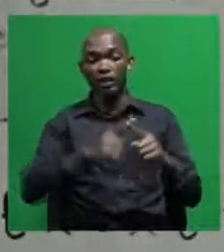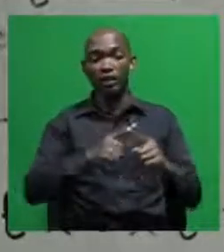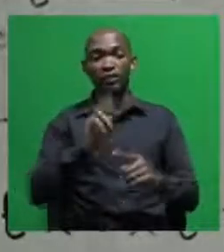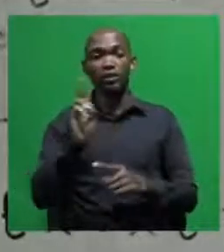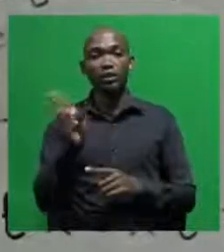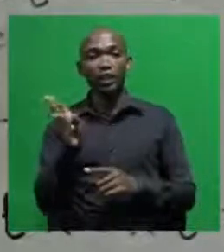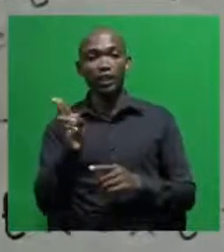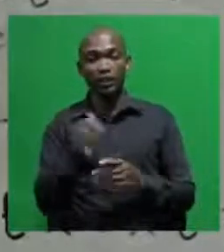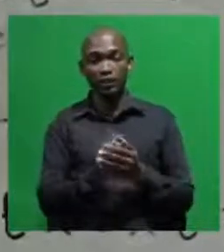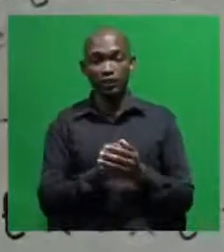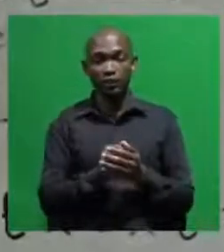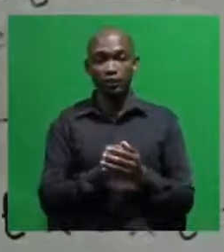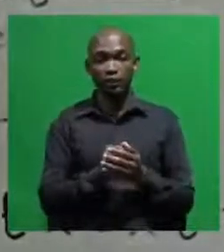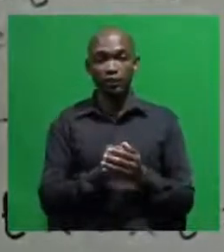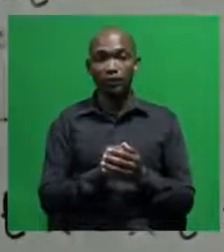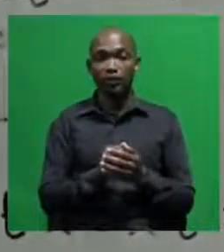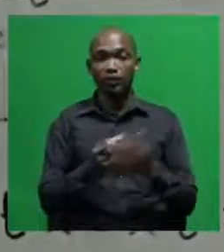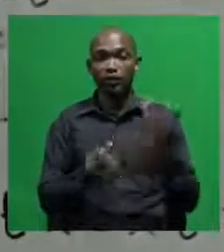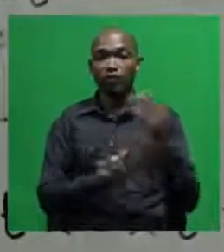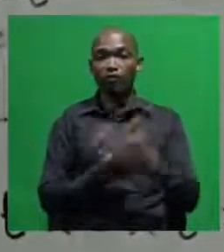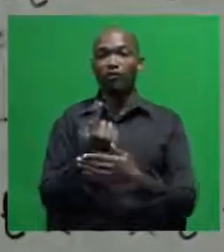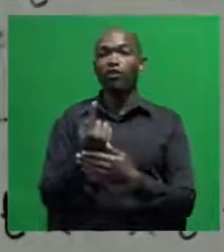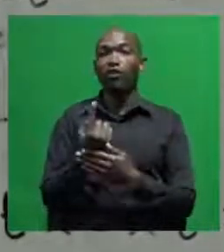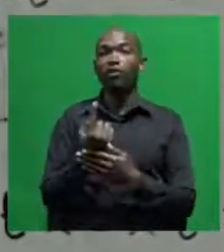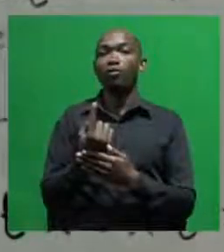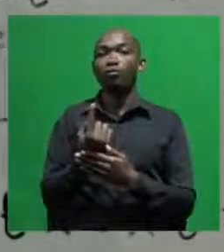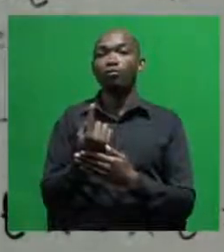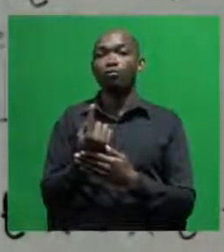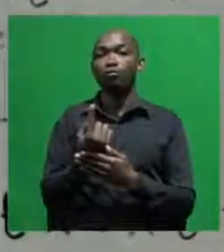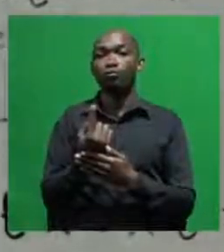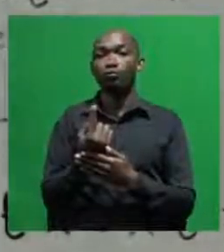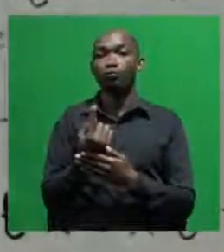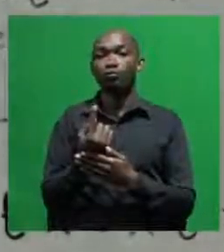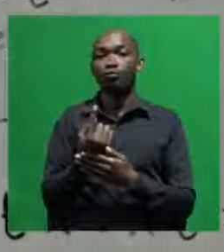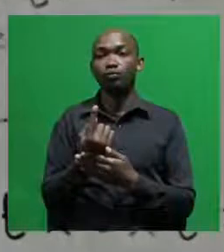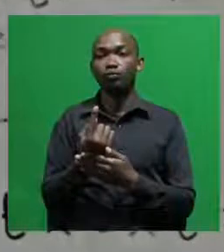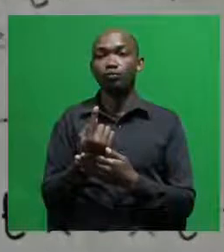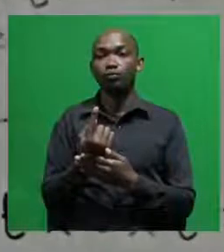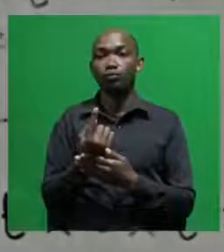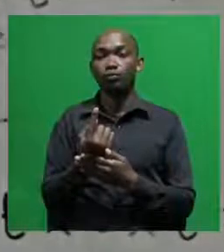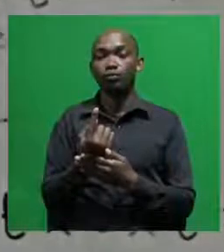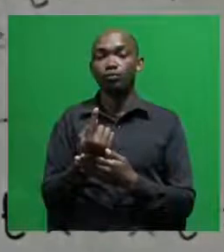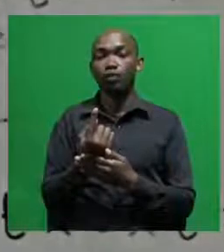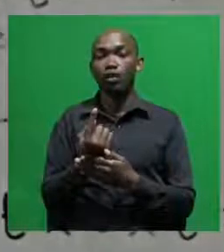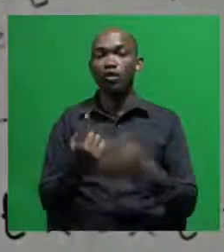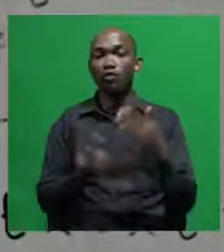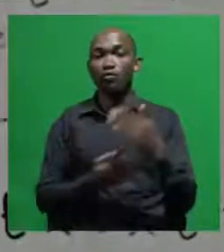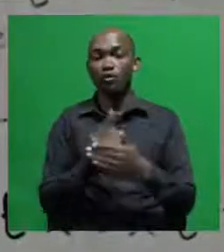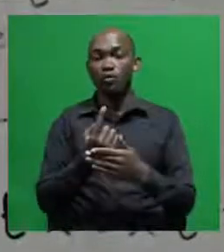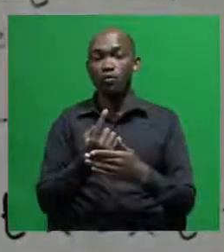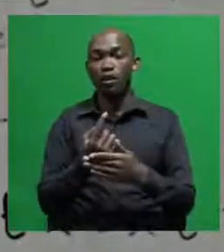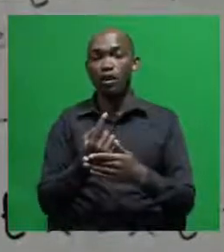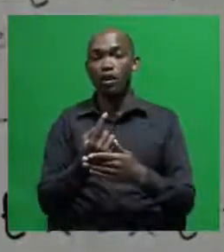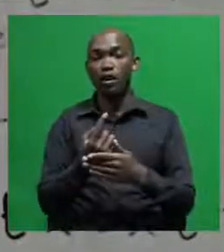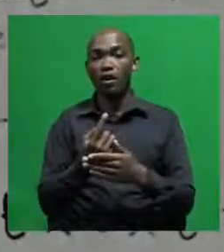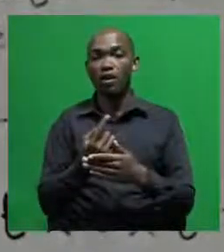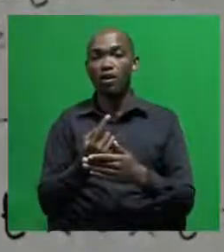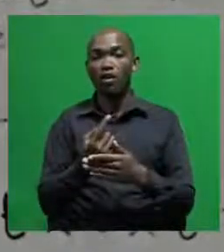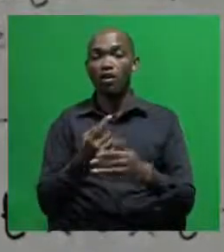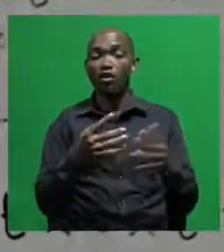length times breadth times height. So from